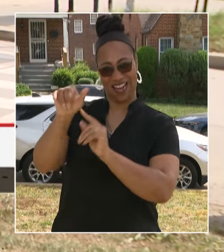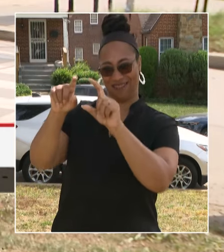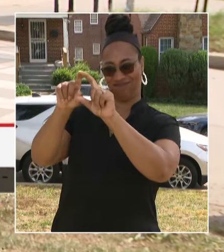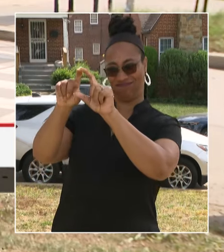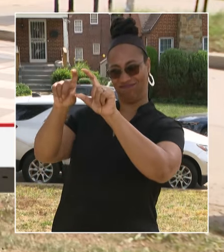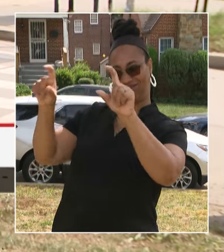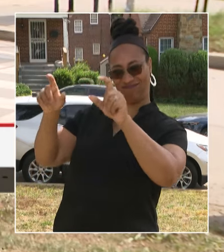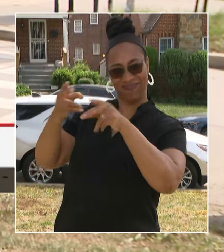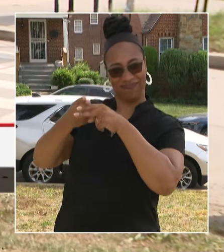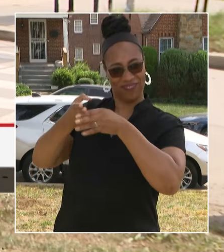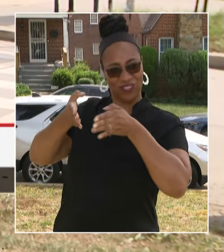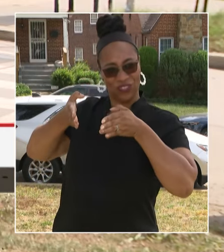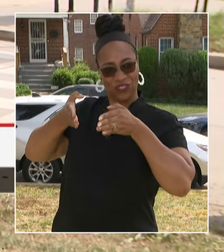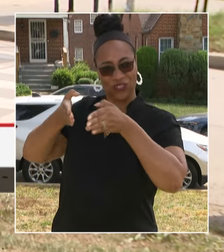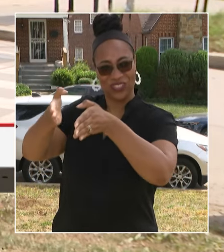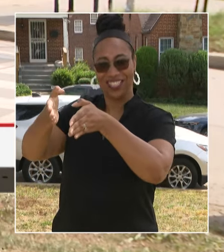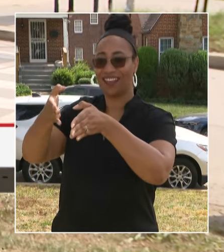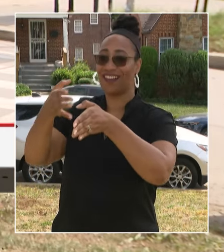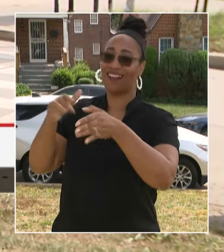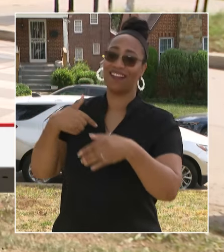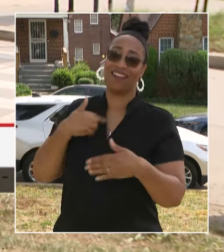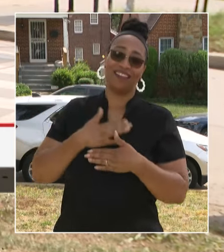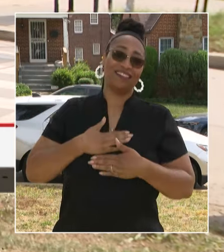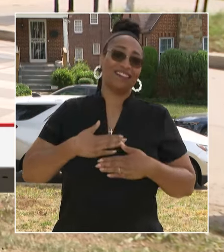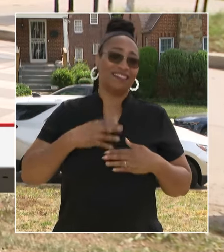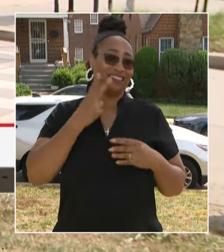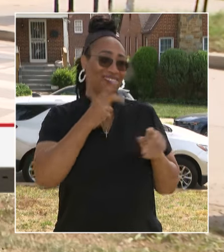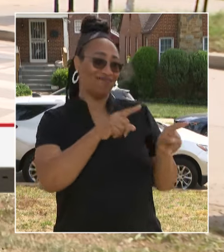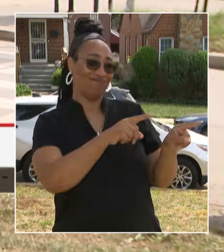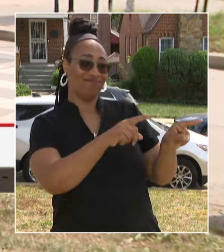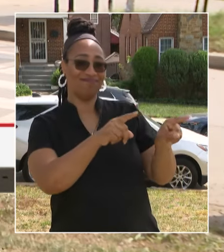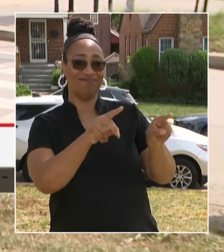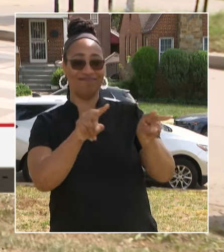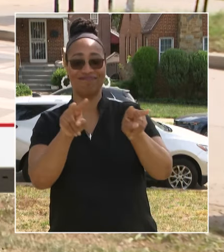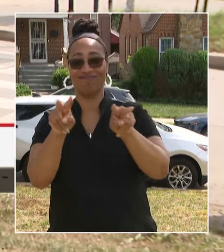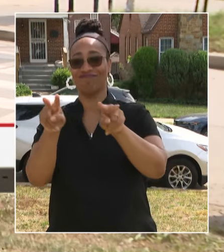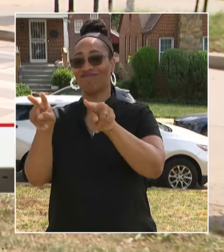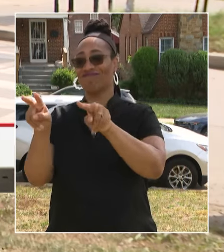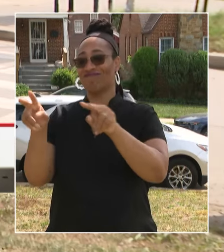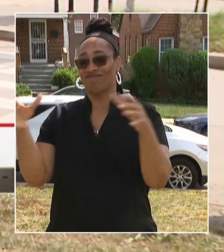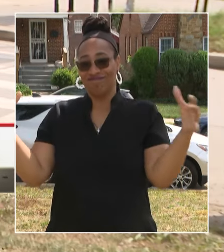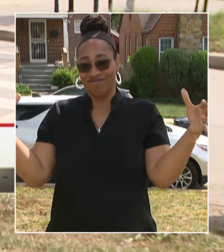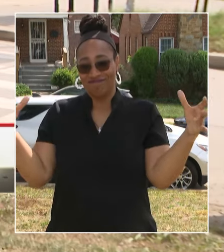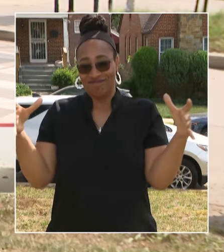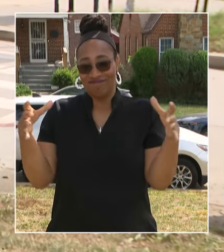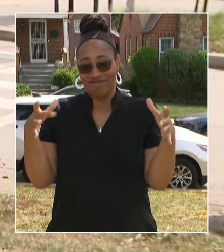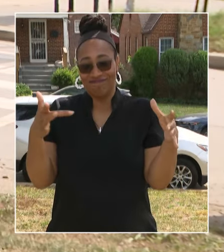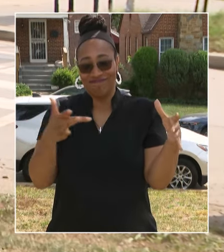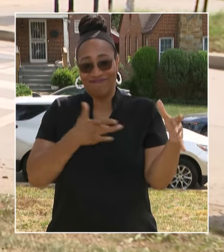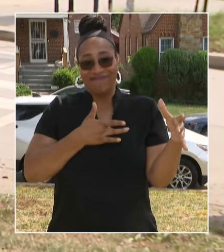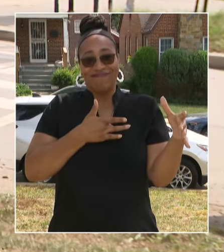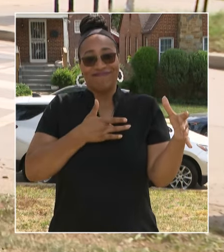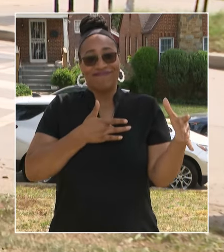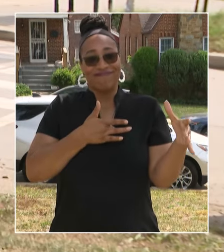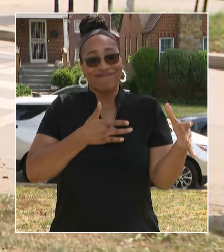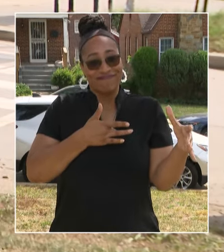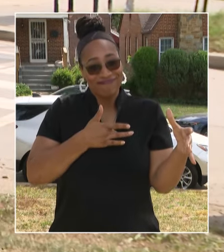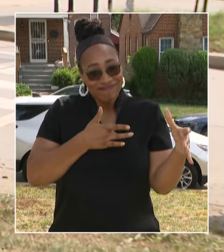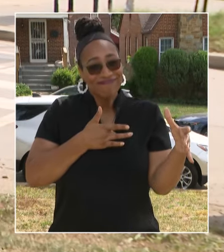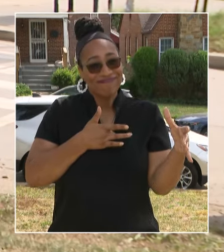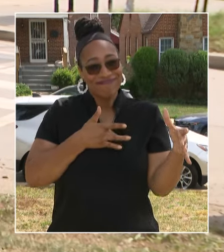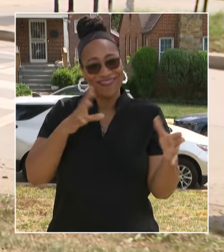to share in this great occasion. The Honorable Dr. William Riley